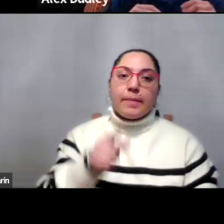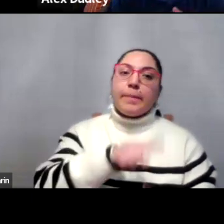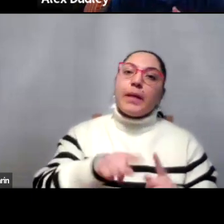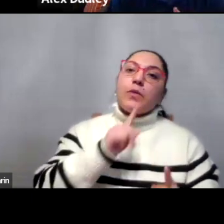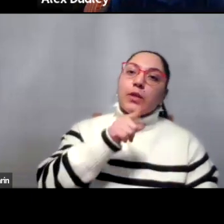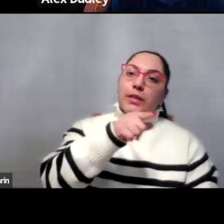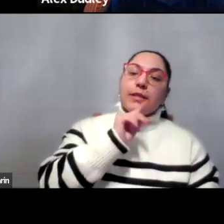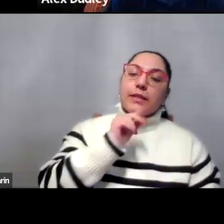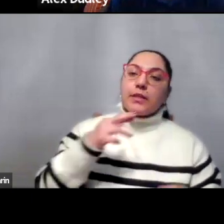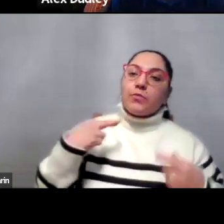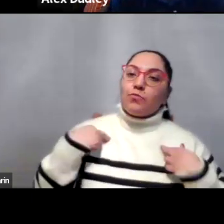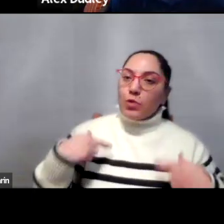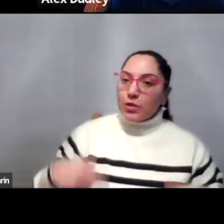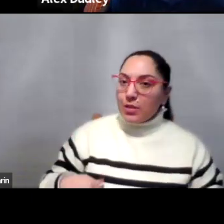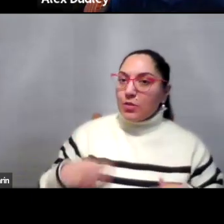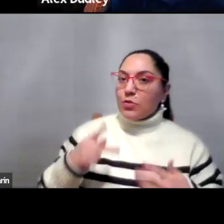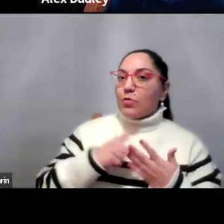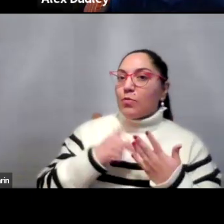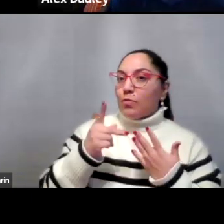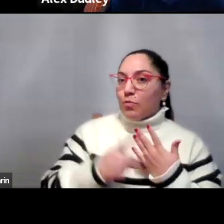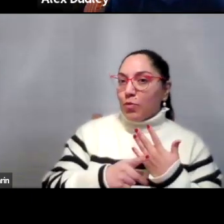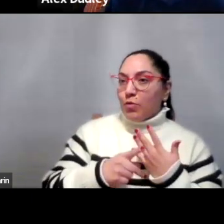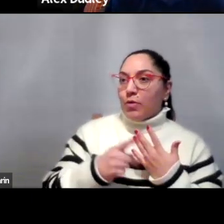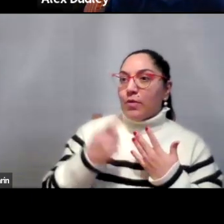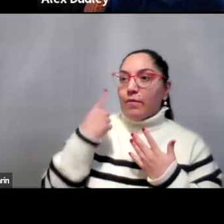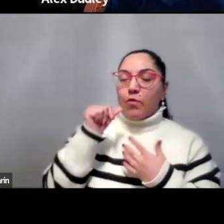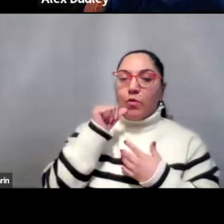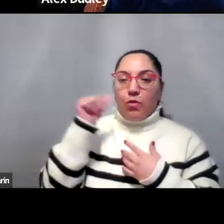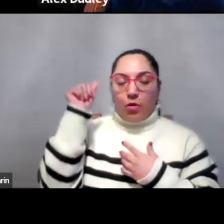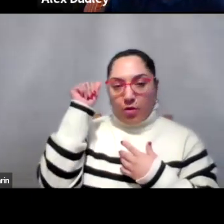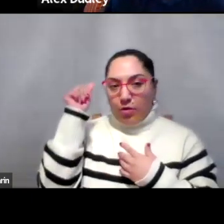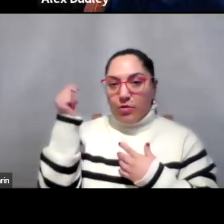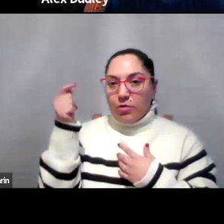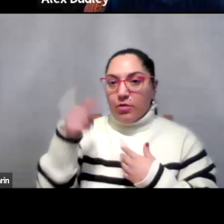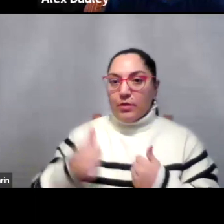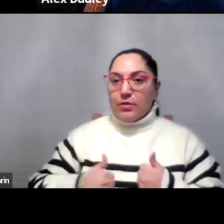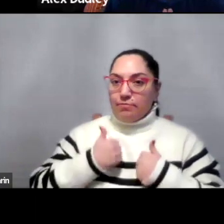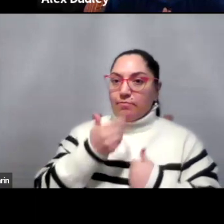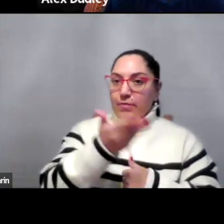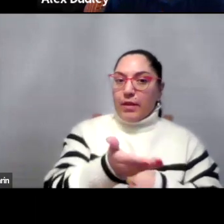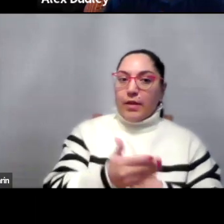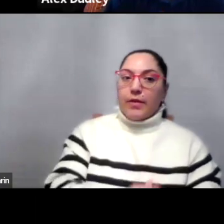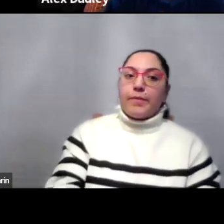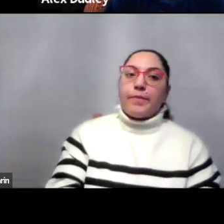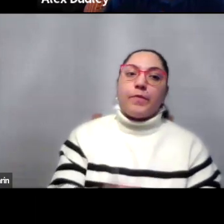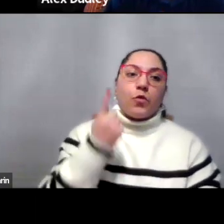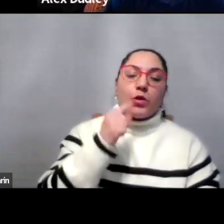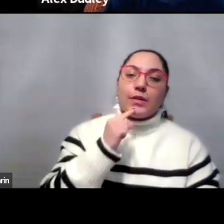residential program for adults with pretty intense needs.